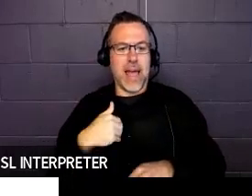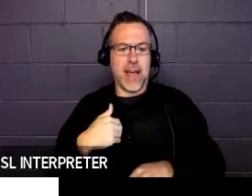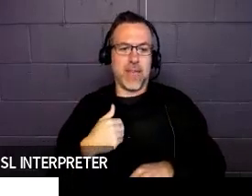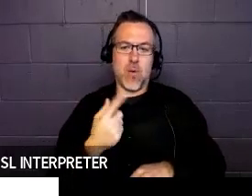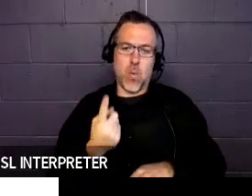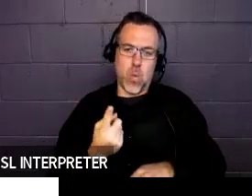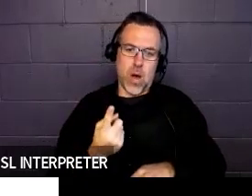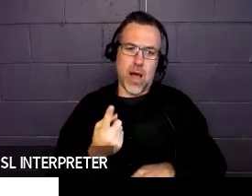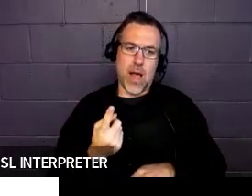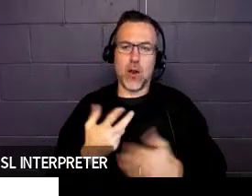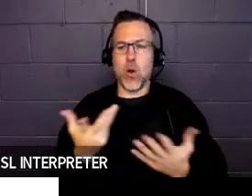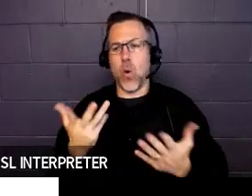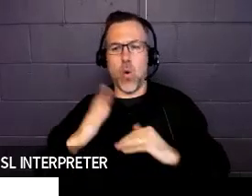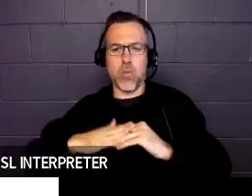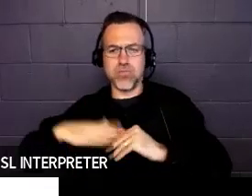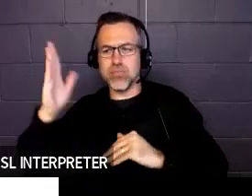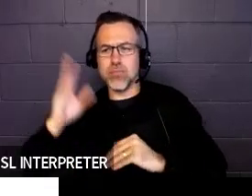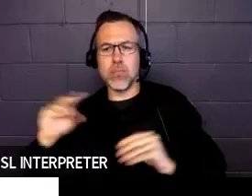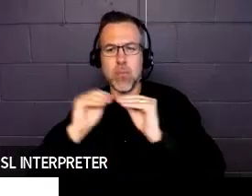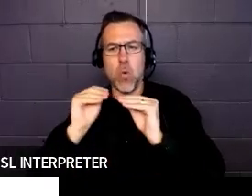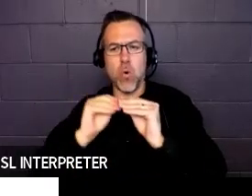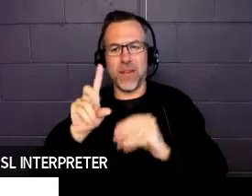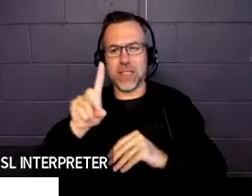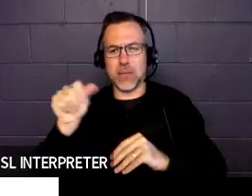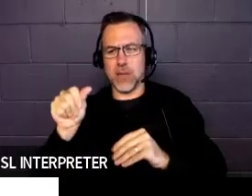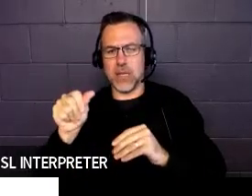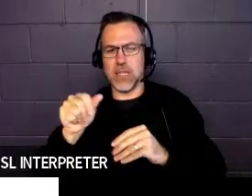of the disabilities listed in MUSER.